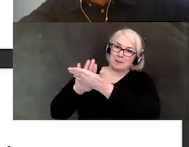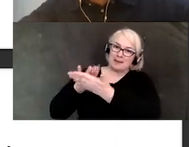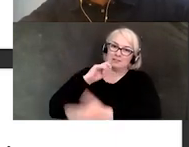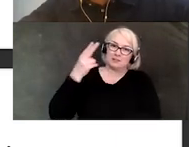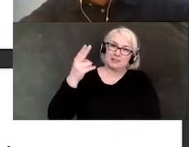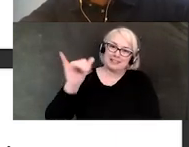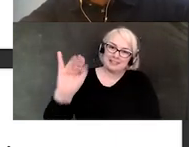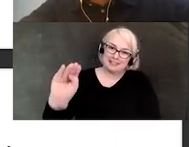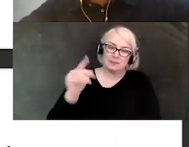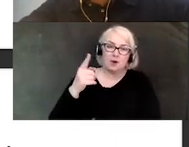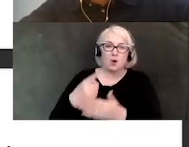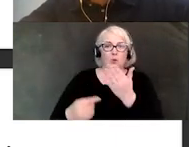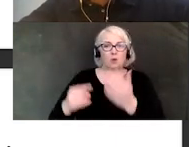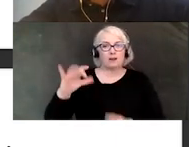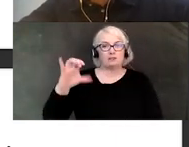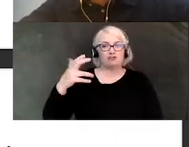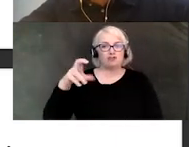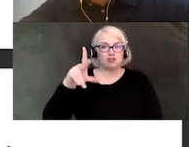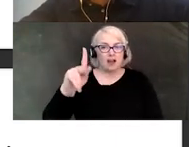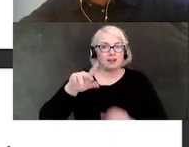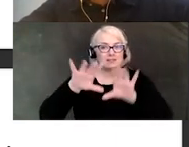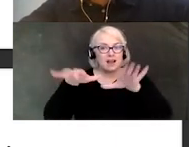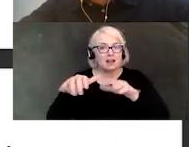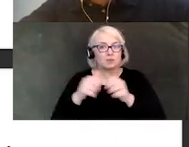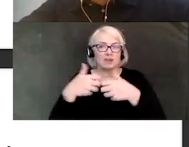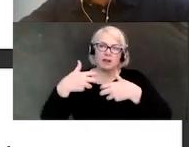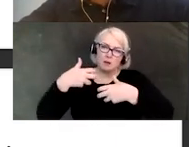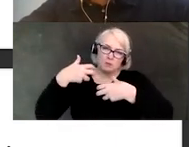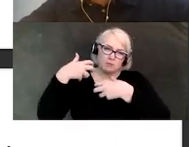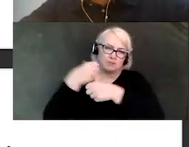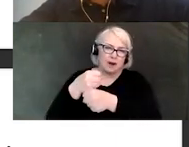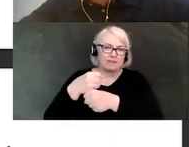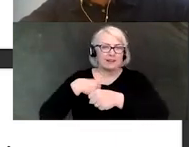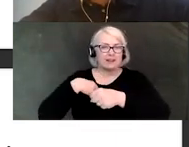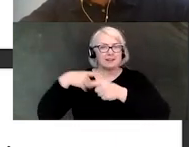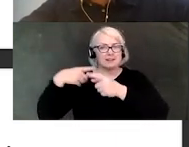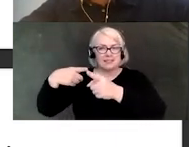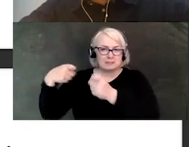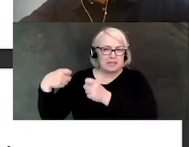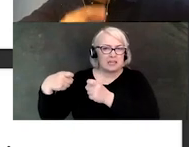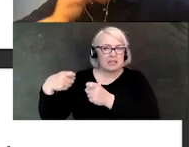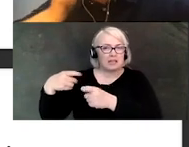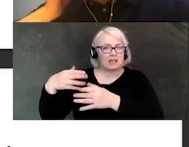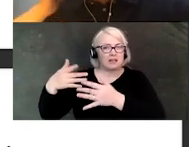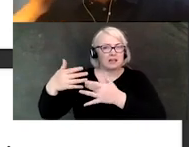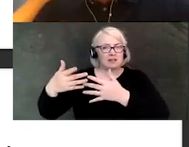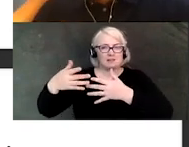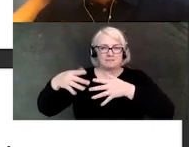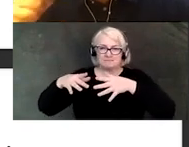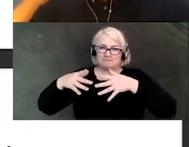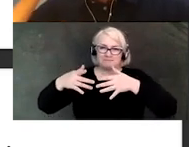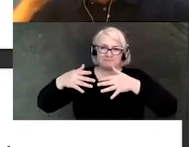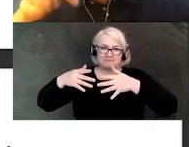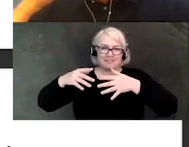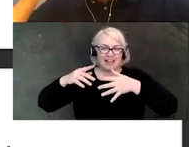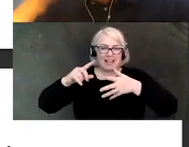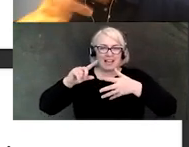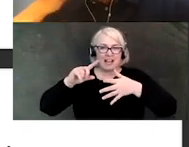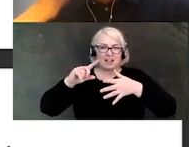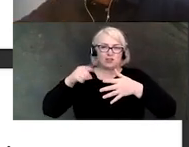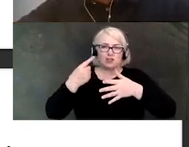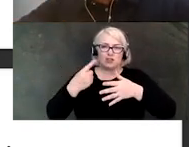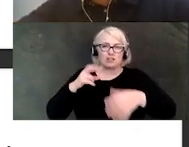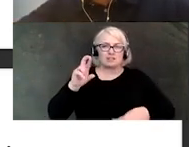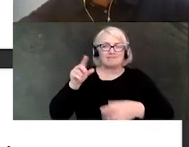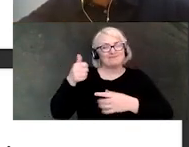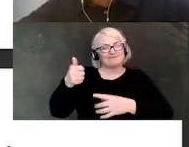brevity and speed and, and just internalizing the, like the rate of what the patter